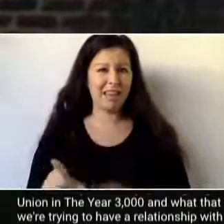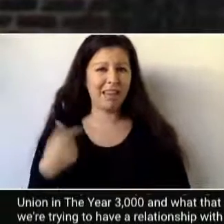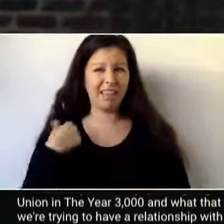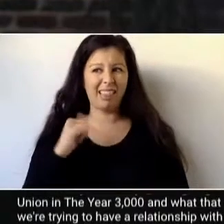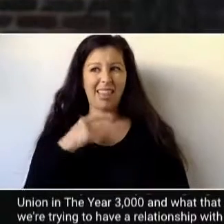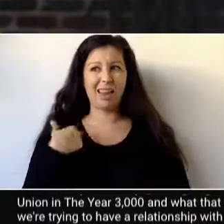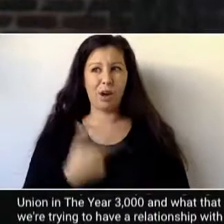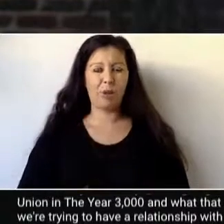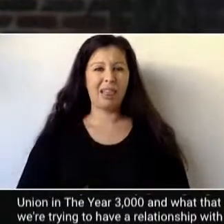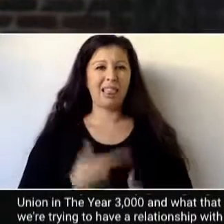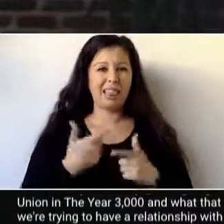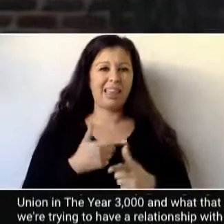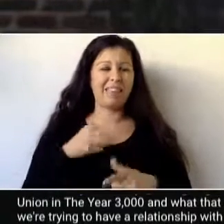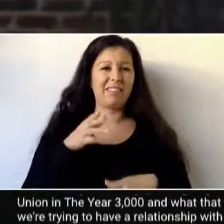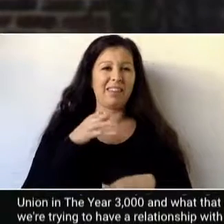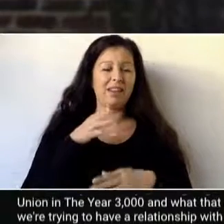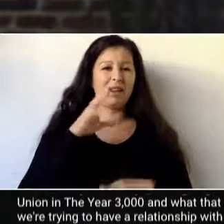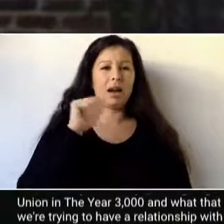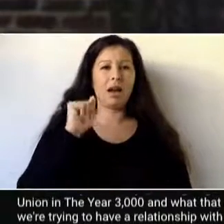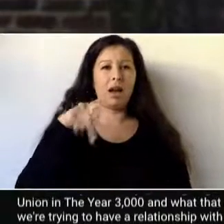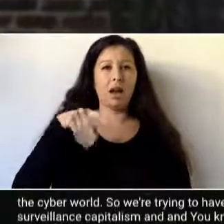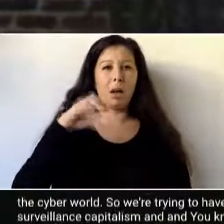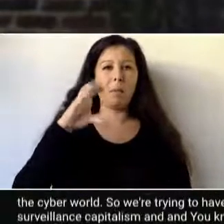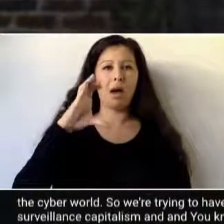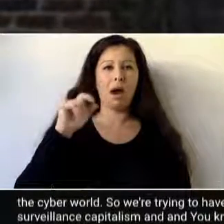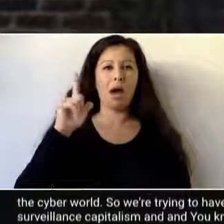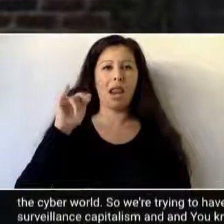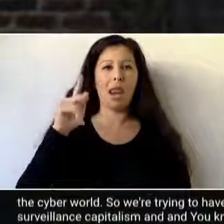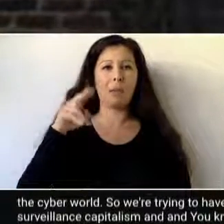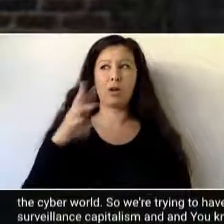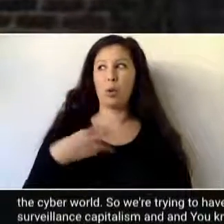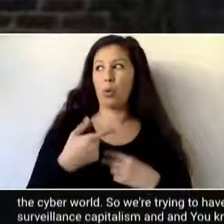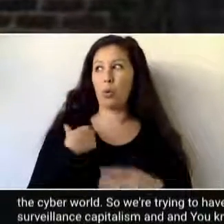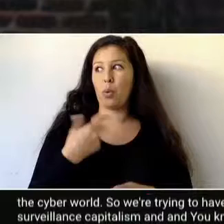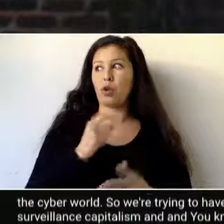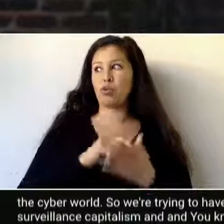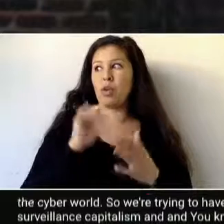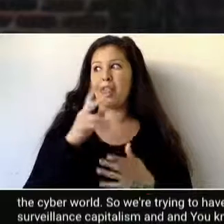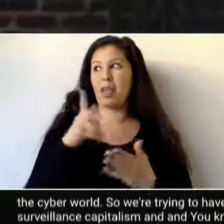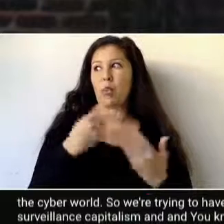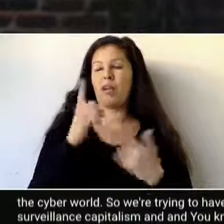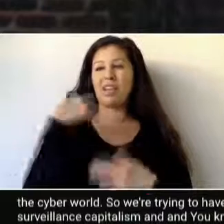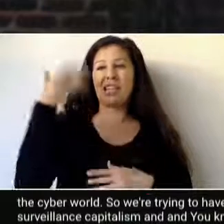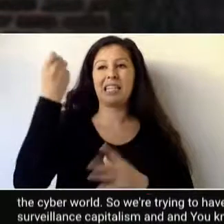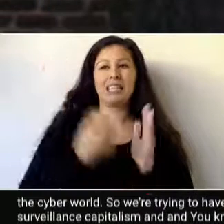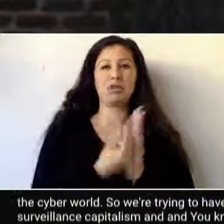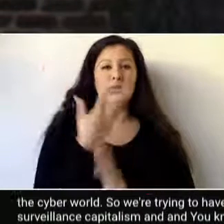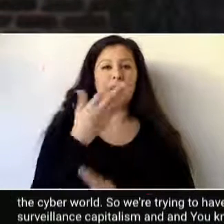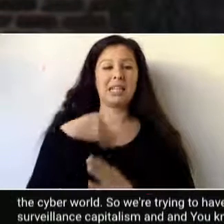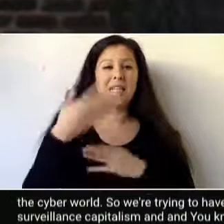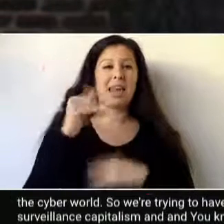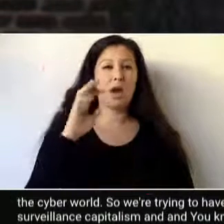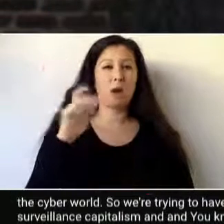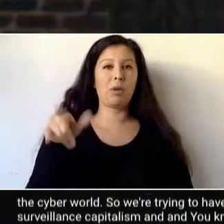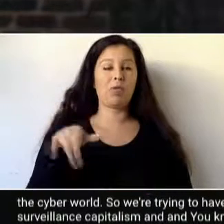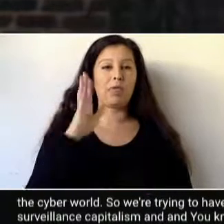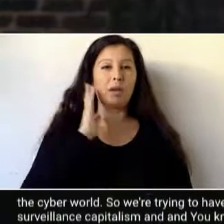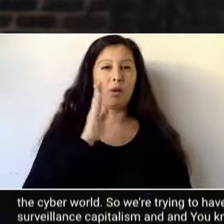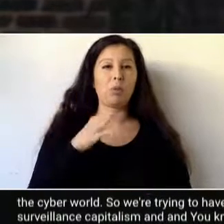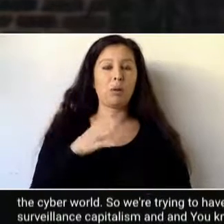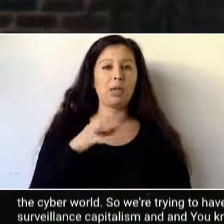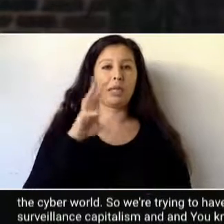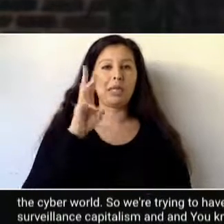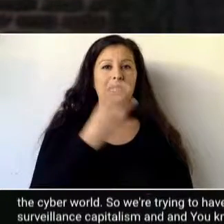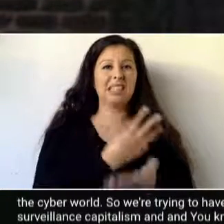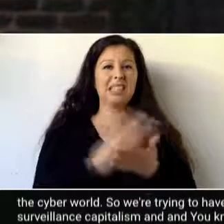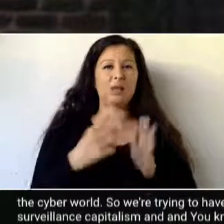the apocalyptic world that we were writing. So that's a project for next spring, next April, that will